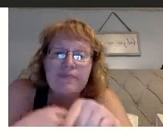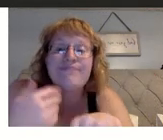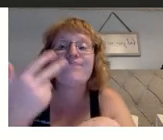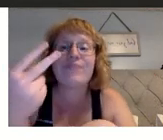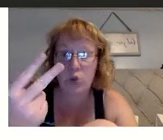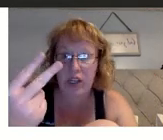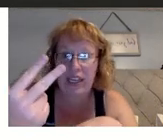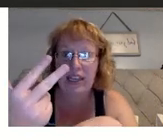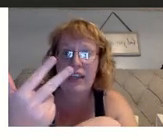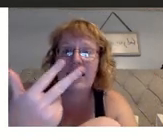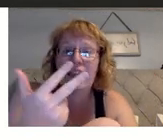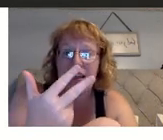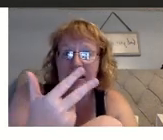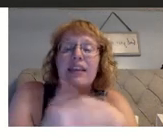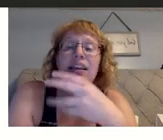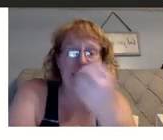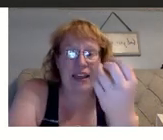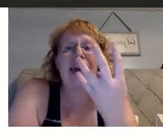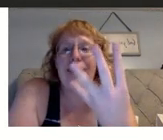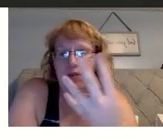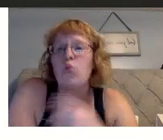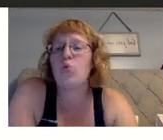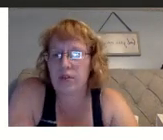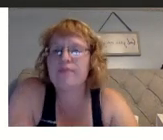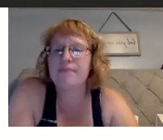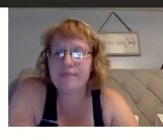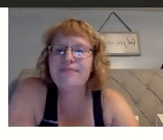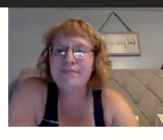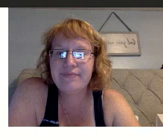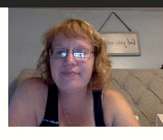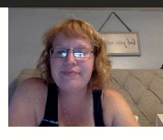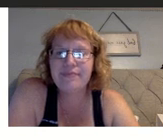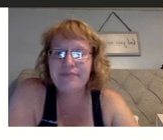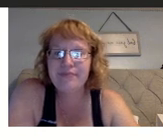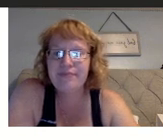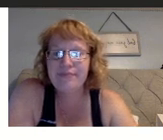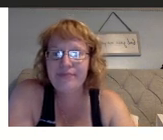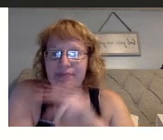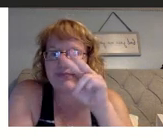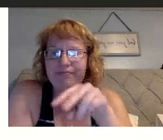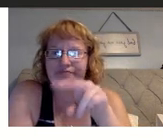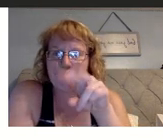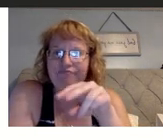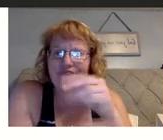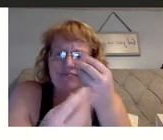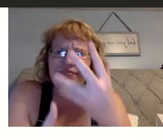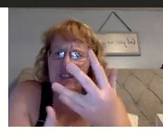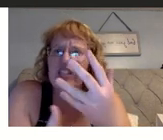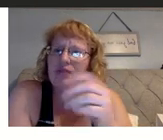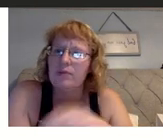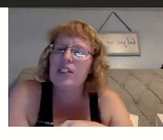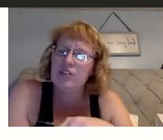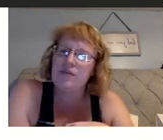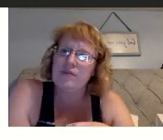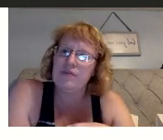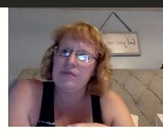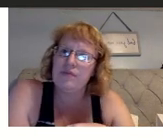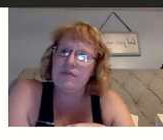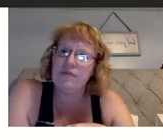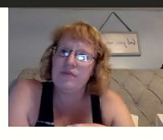Pages 3 and pages 4, huh? We're looking at those page numbers and the information in the text.